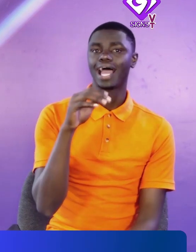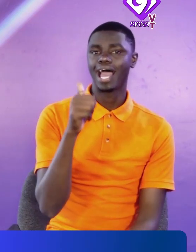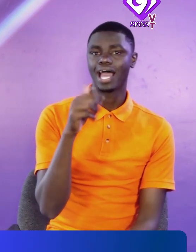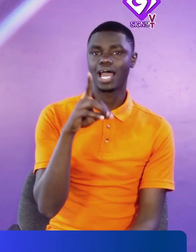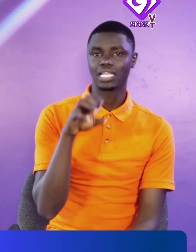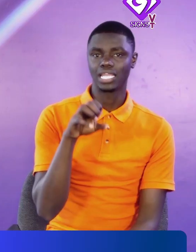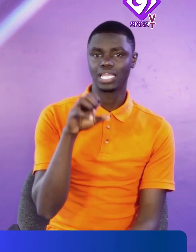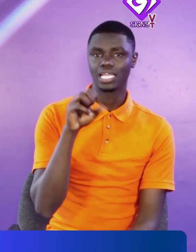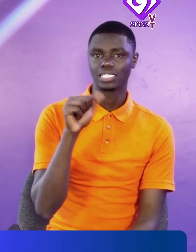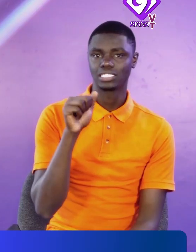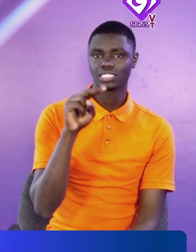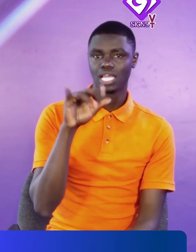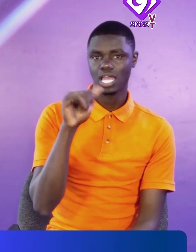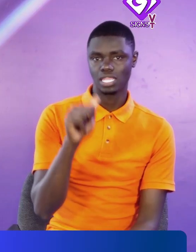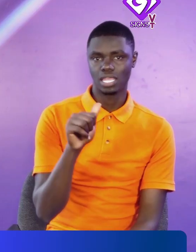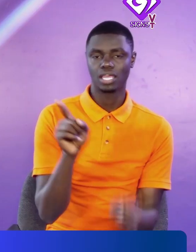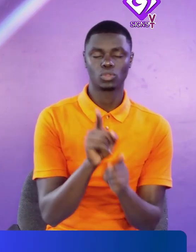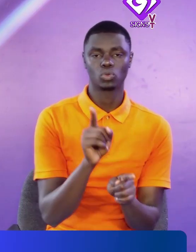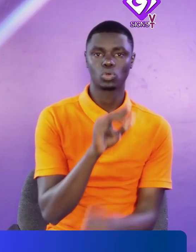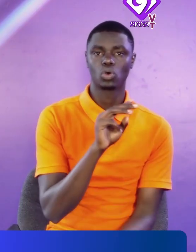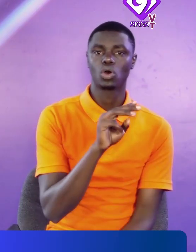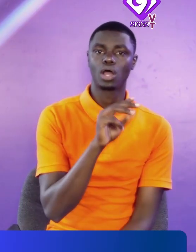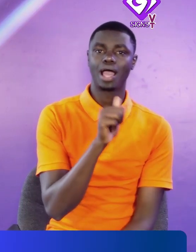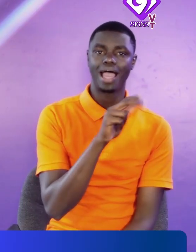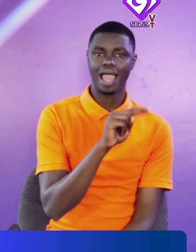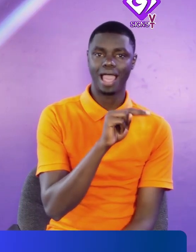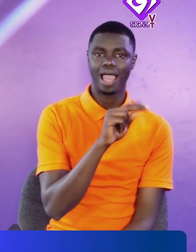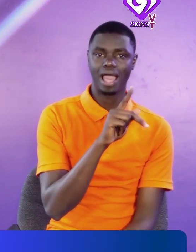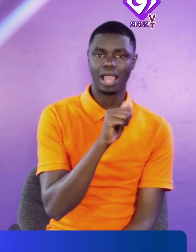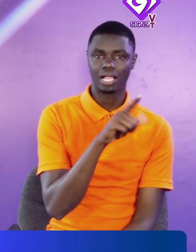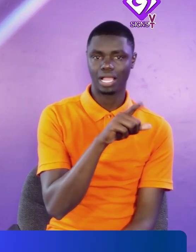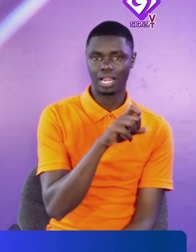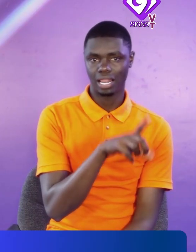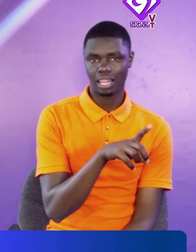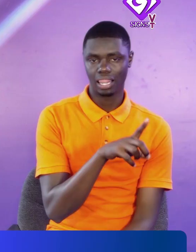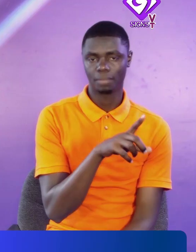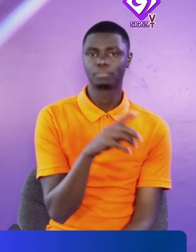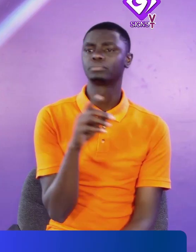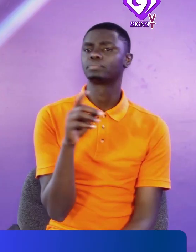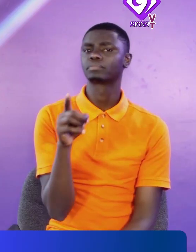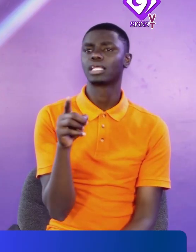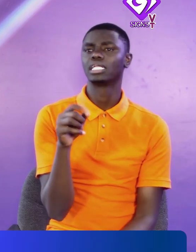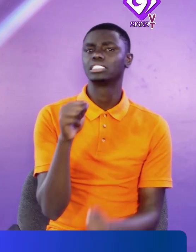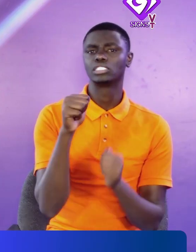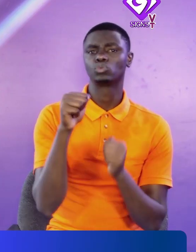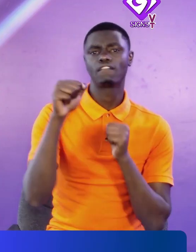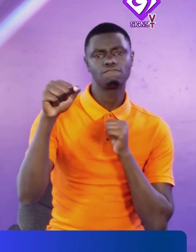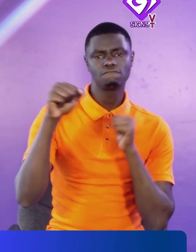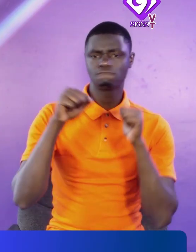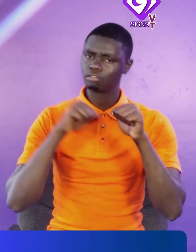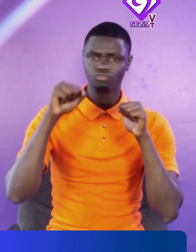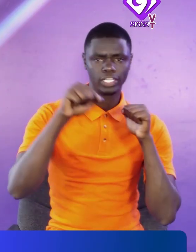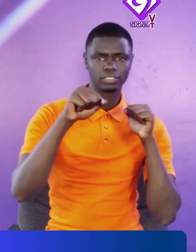na Magomed Ankalaev. Hii fight, yani there is everything to play for. Kwa nini?